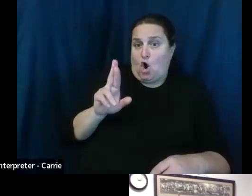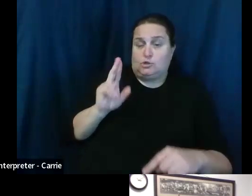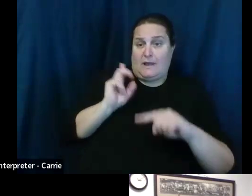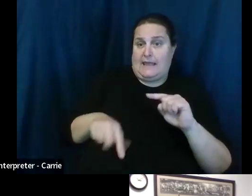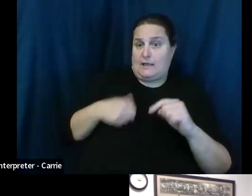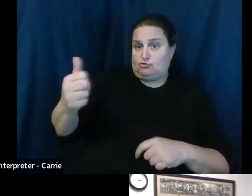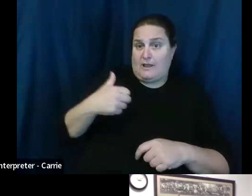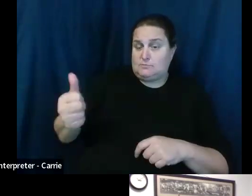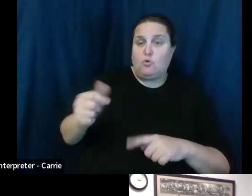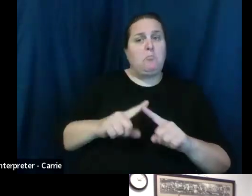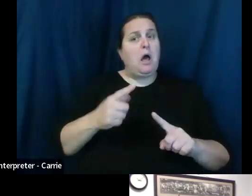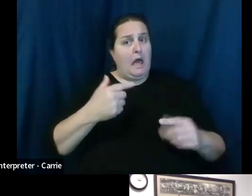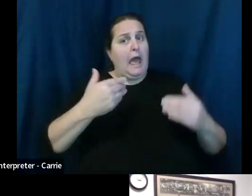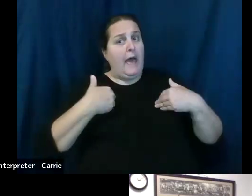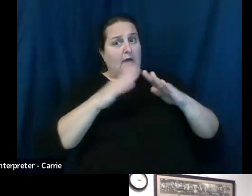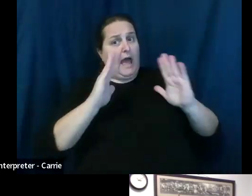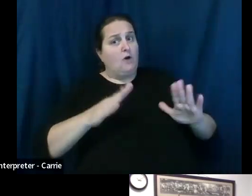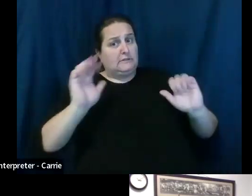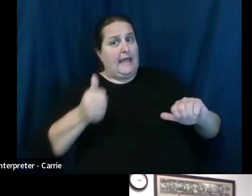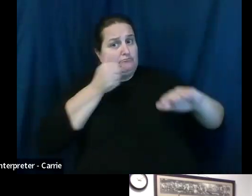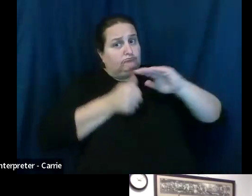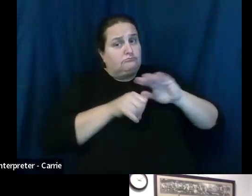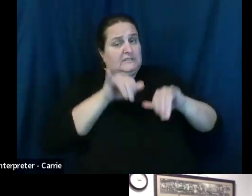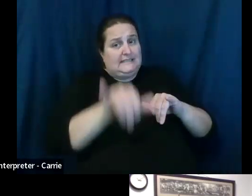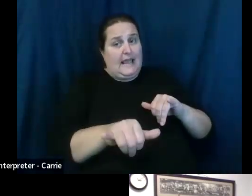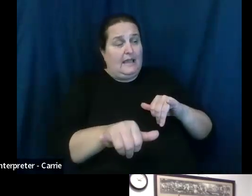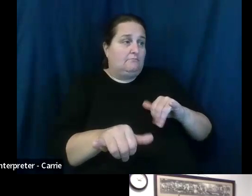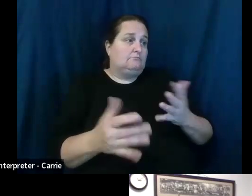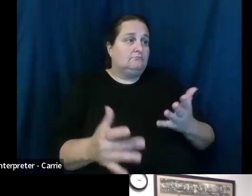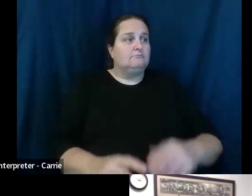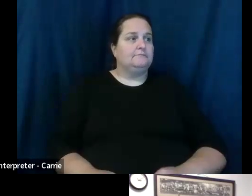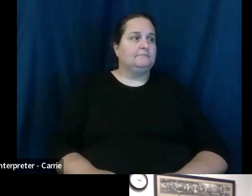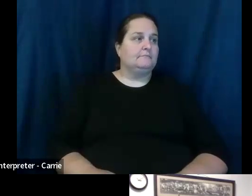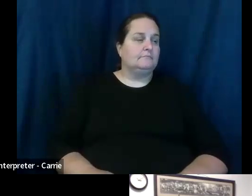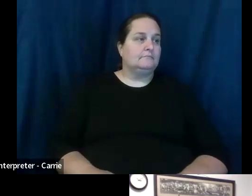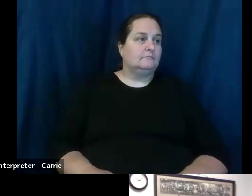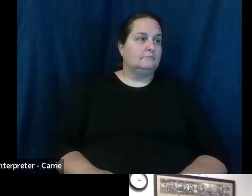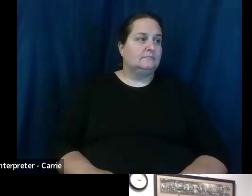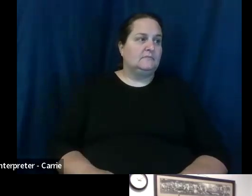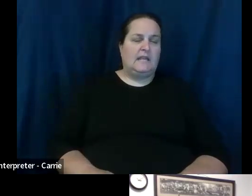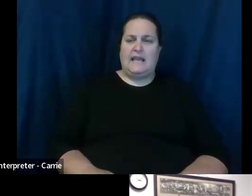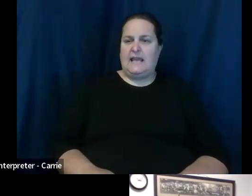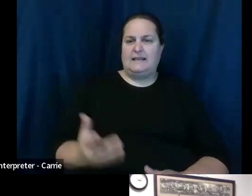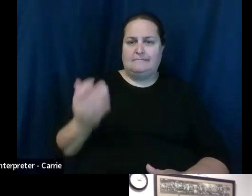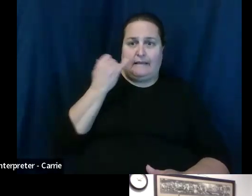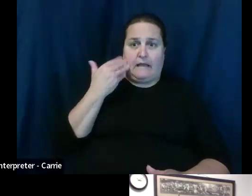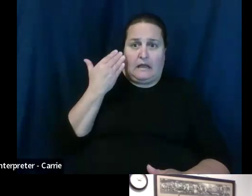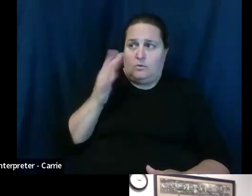if they're not able to, we also have a need to identify option. So